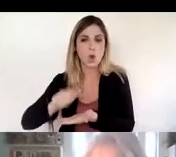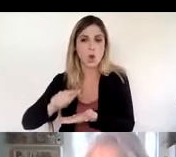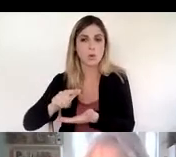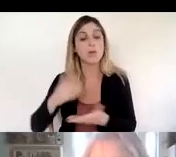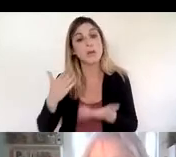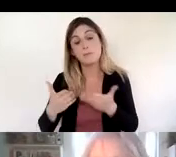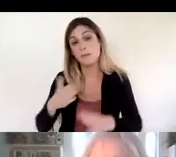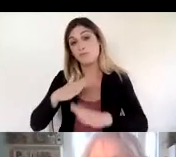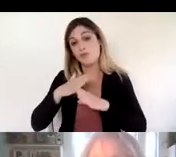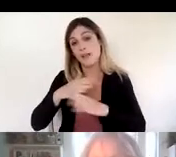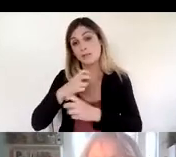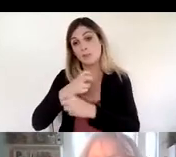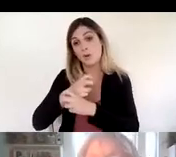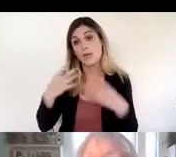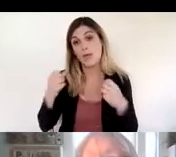health as well.